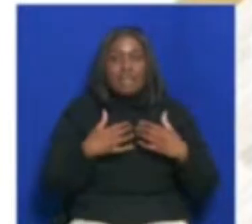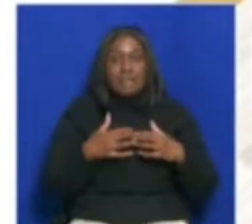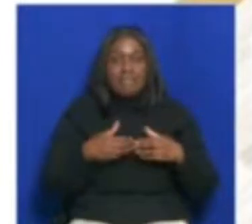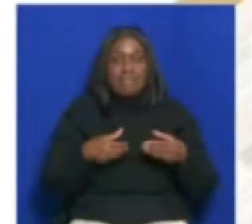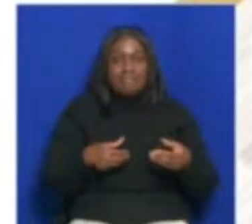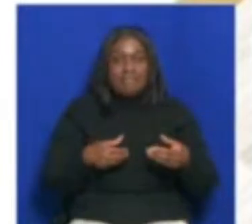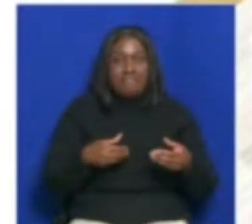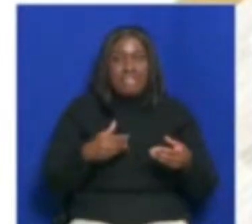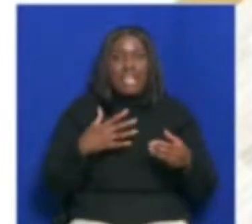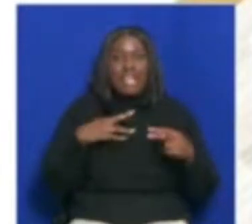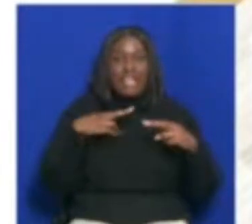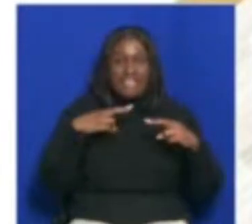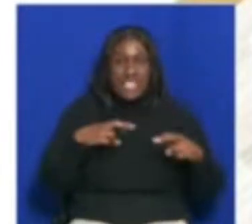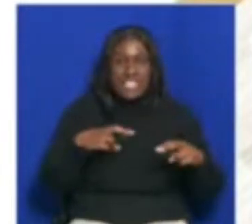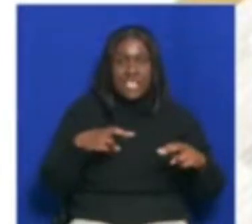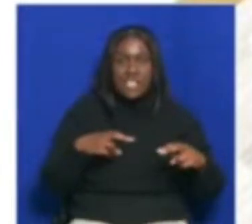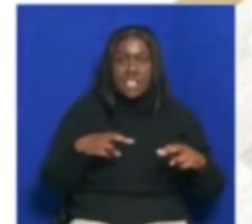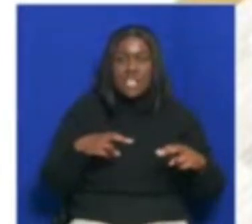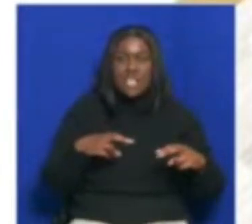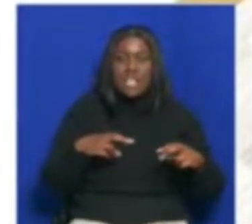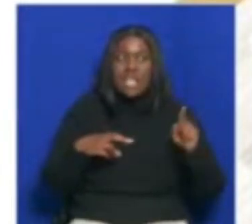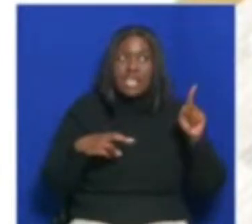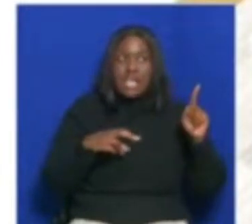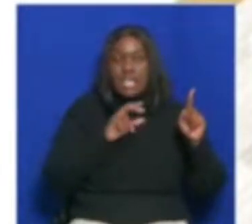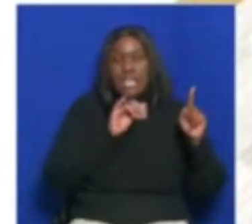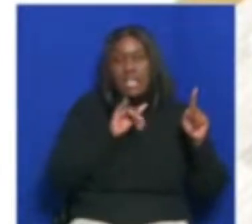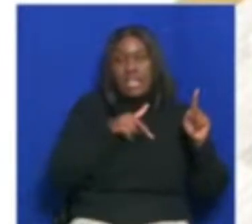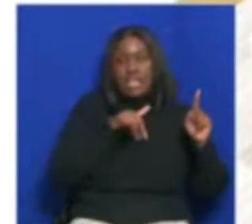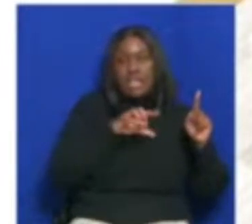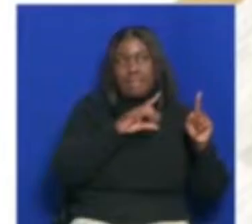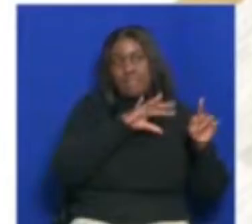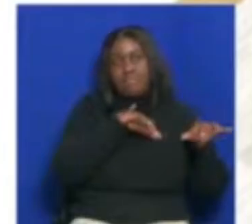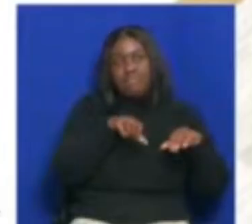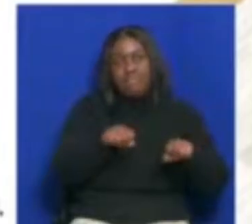over by IPOD KZN.